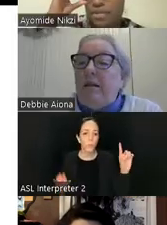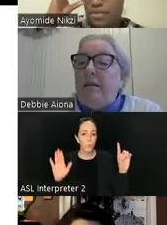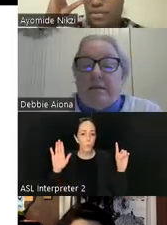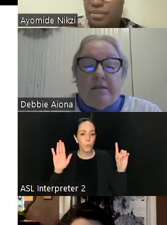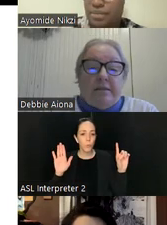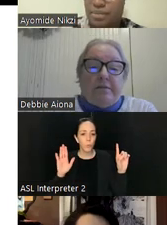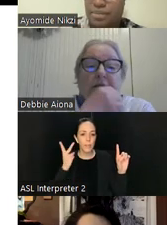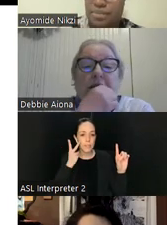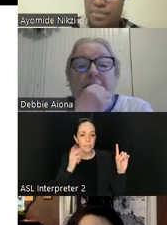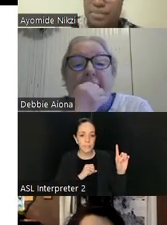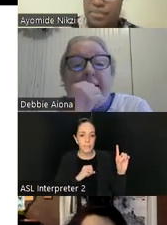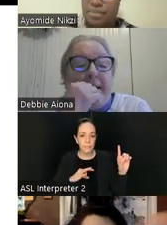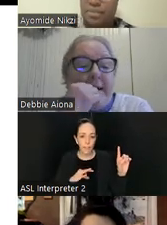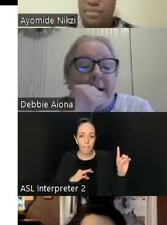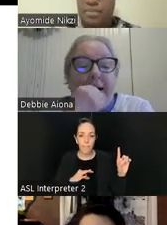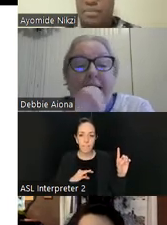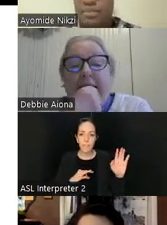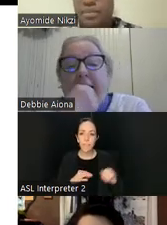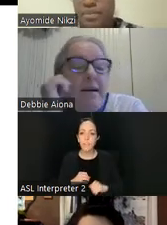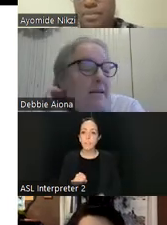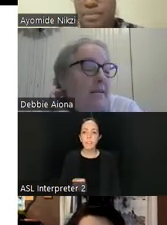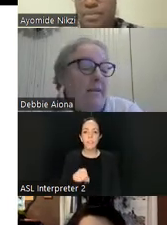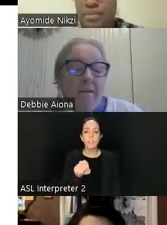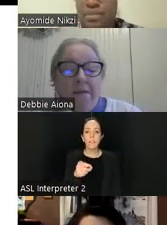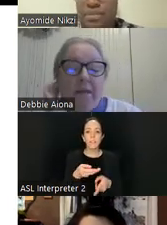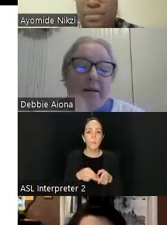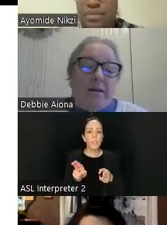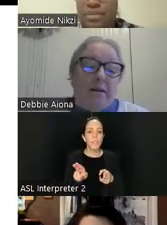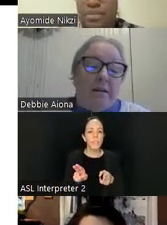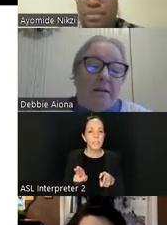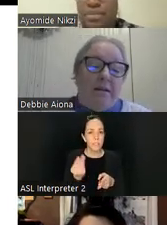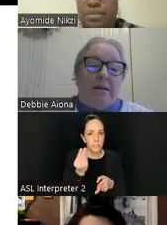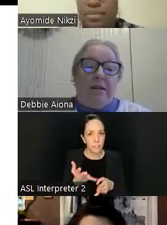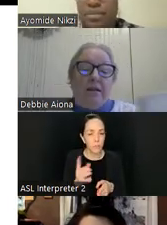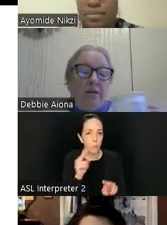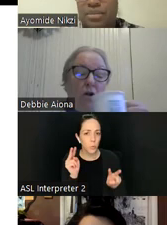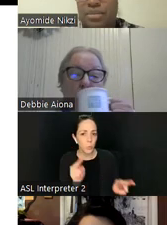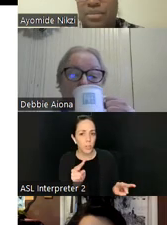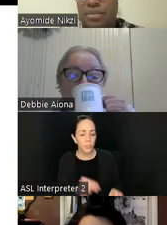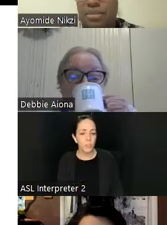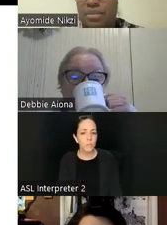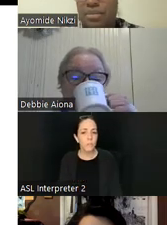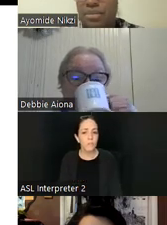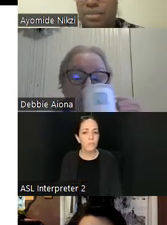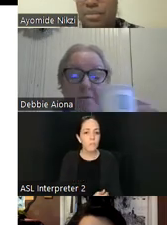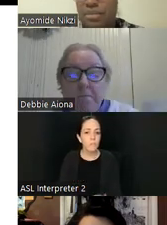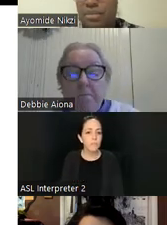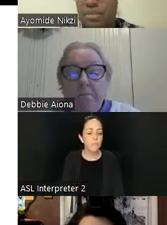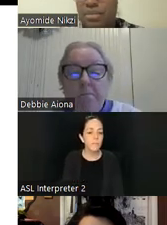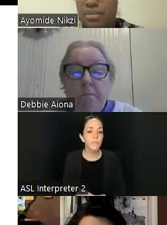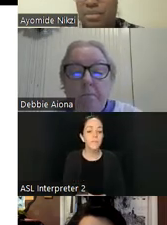Staff. Yeah, so just a quickly note for anyone who's watching, the